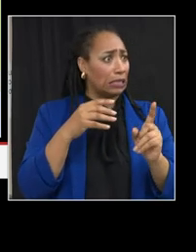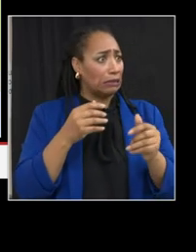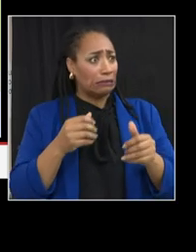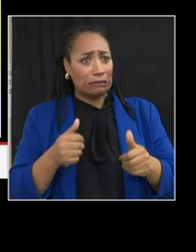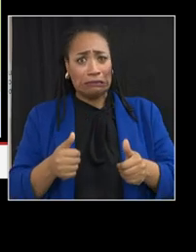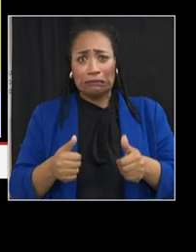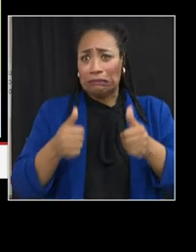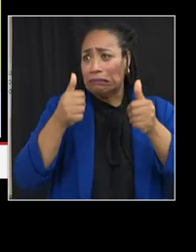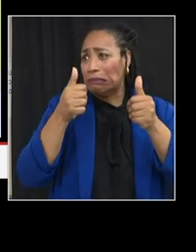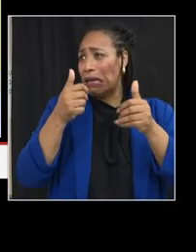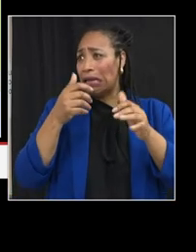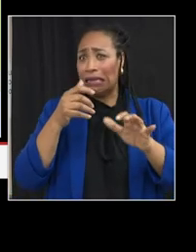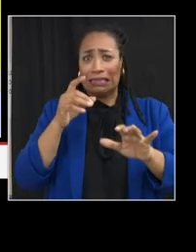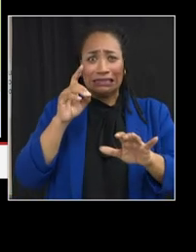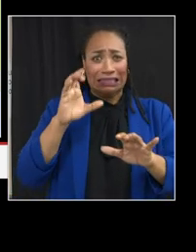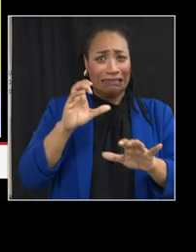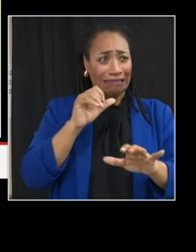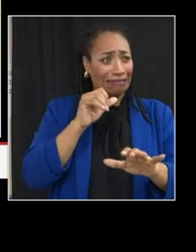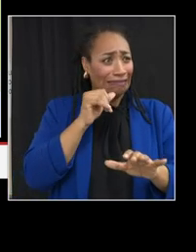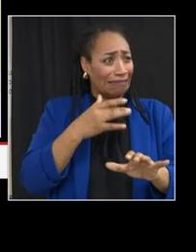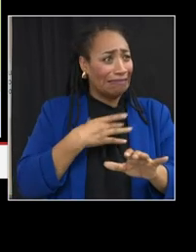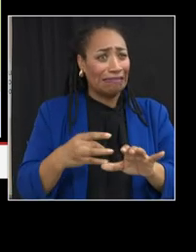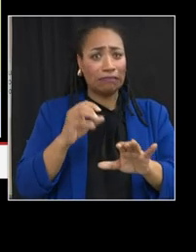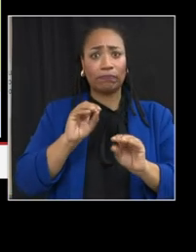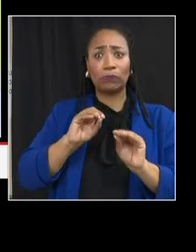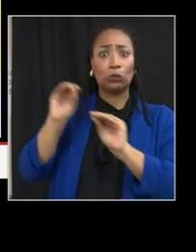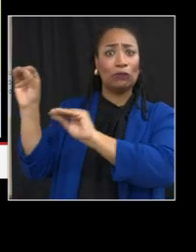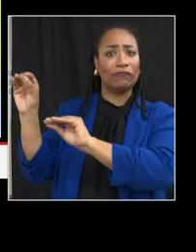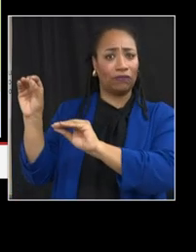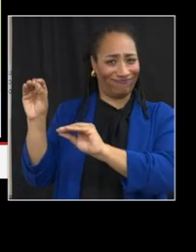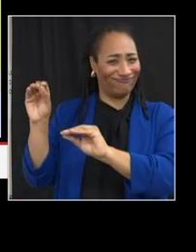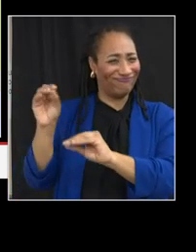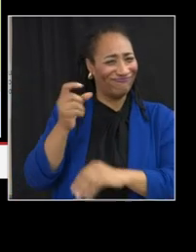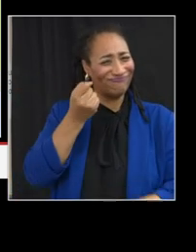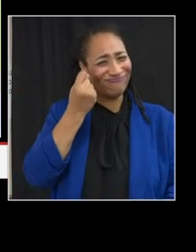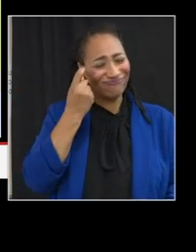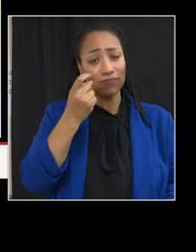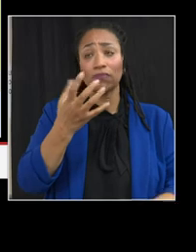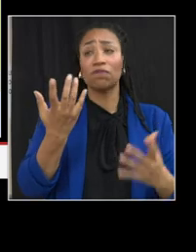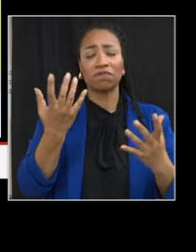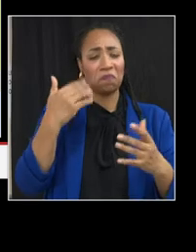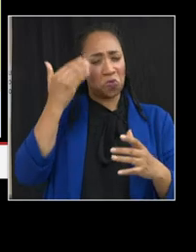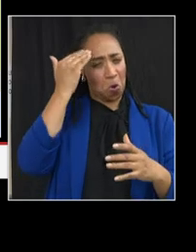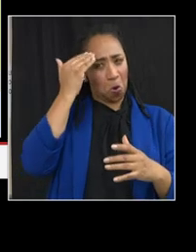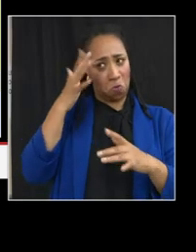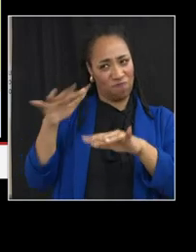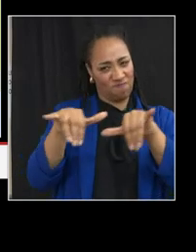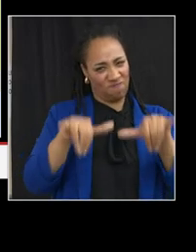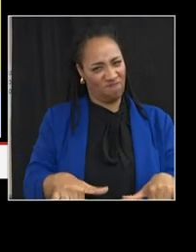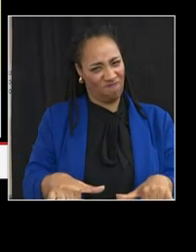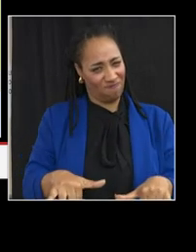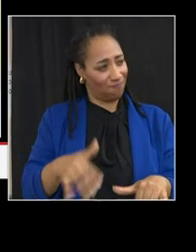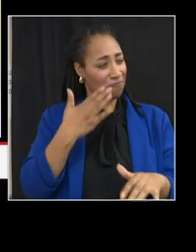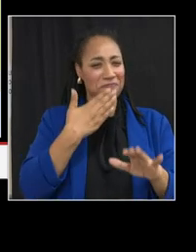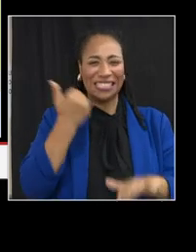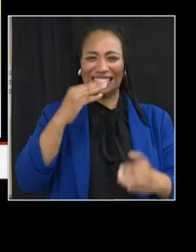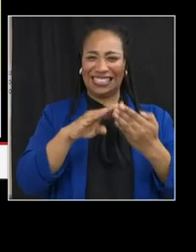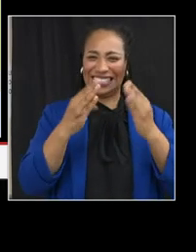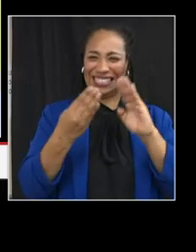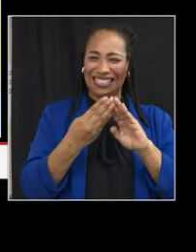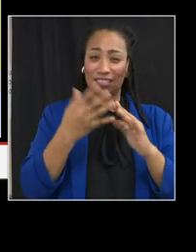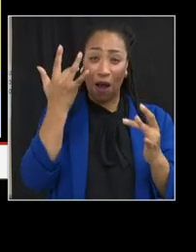know that you live in the best city in the world that values you and wants to invest in you being able